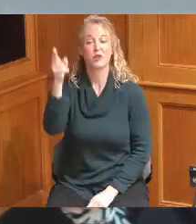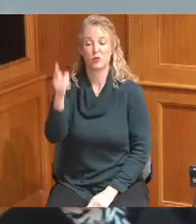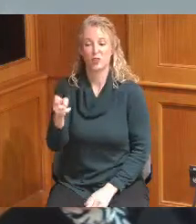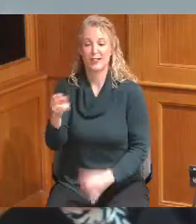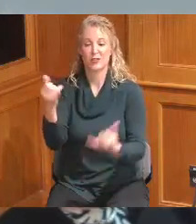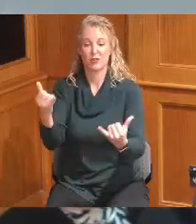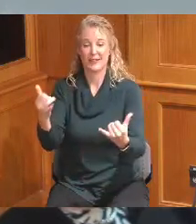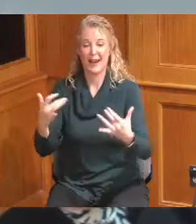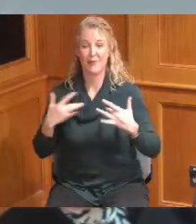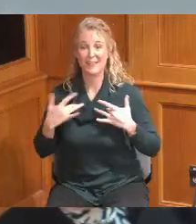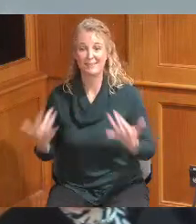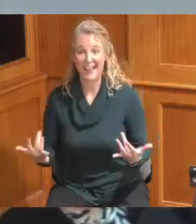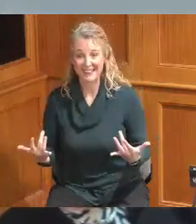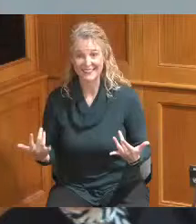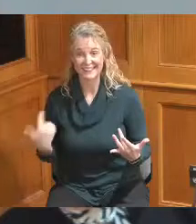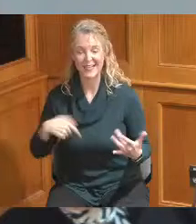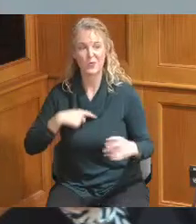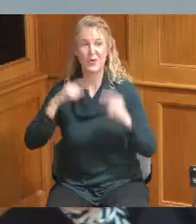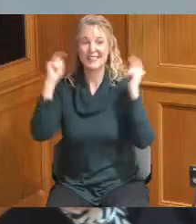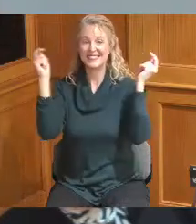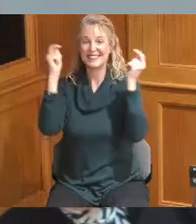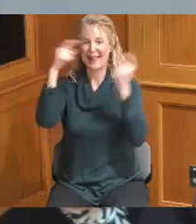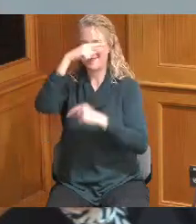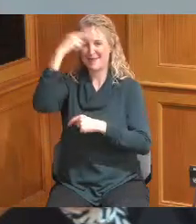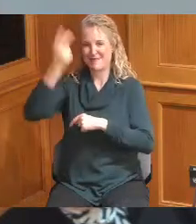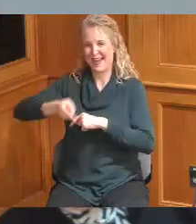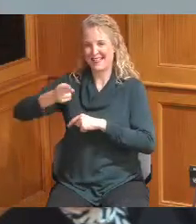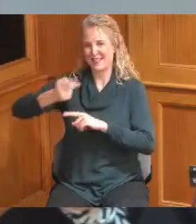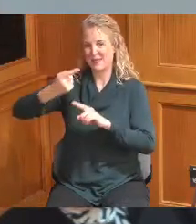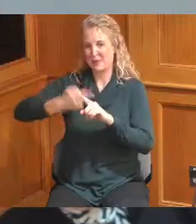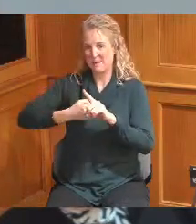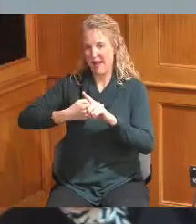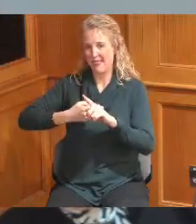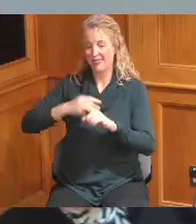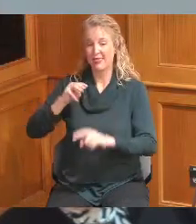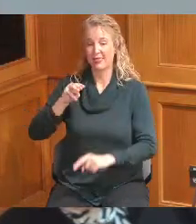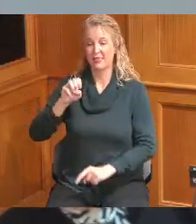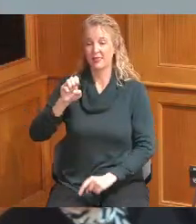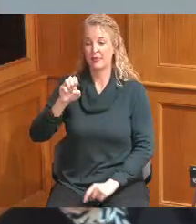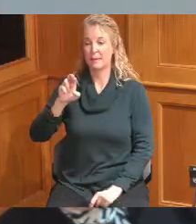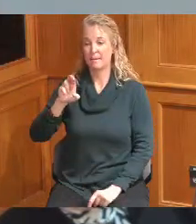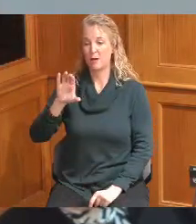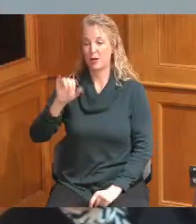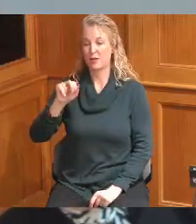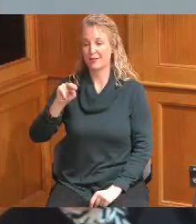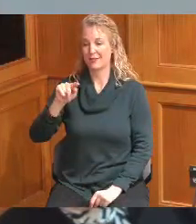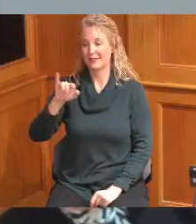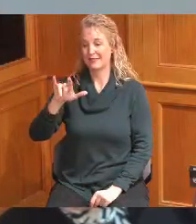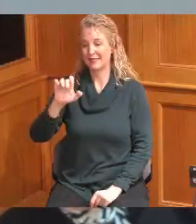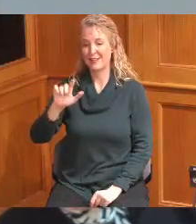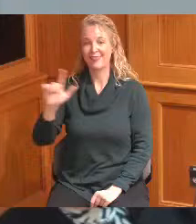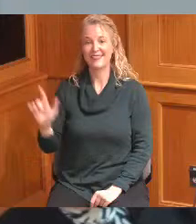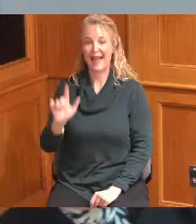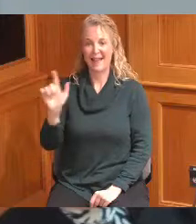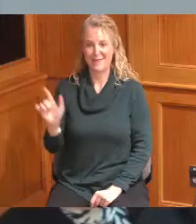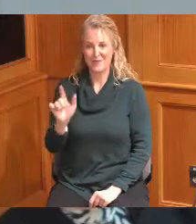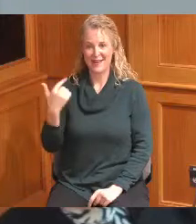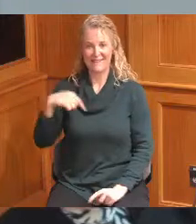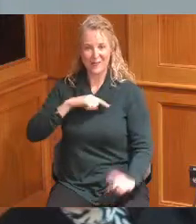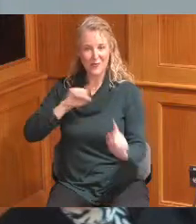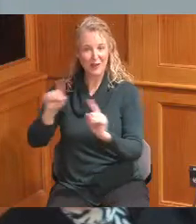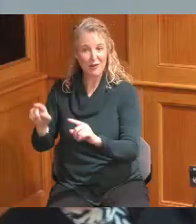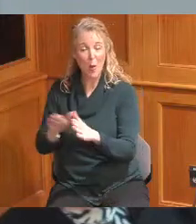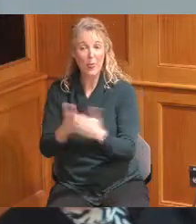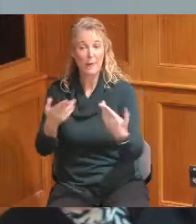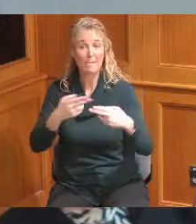event, where we are actually celebrating Black History Month at the Mercantile Library. We have some authors coming in who have a book that's